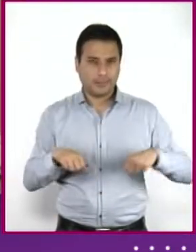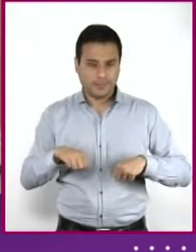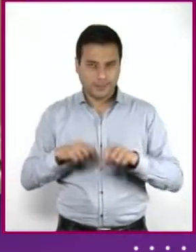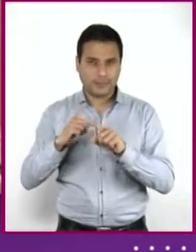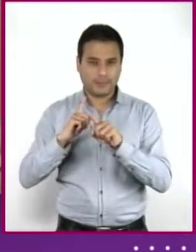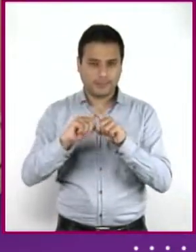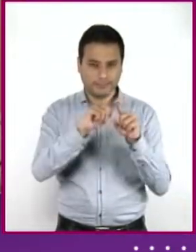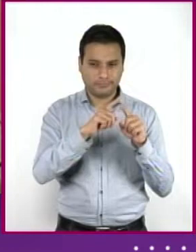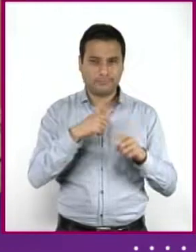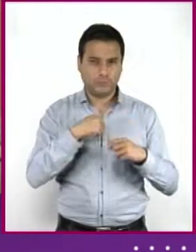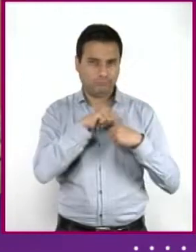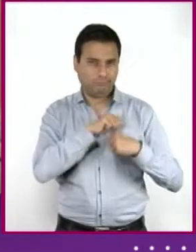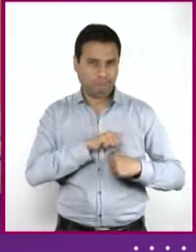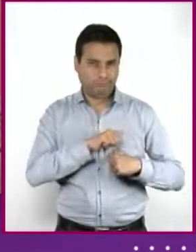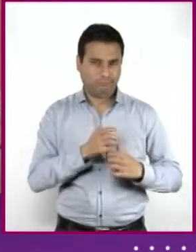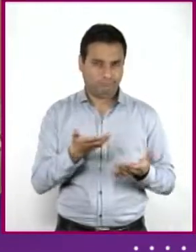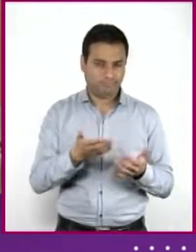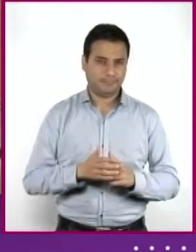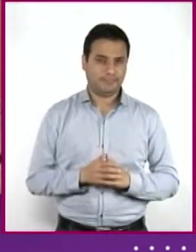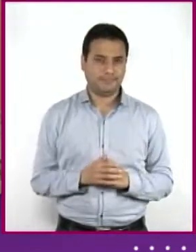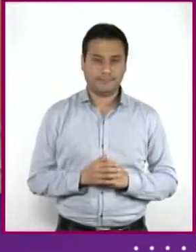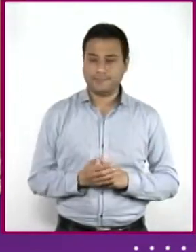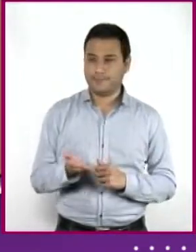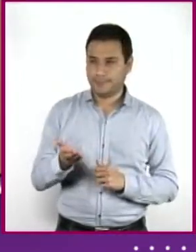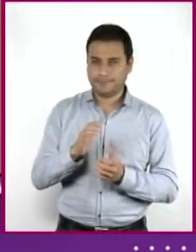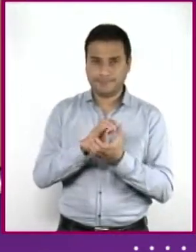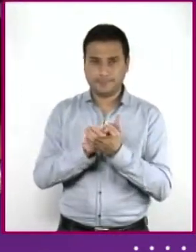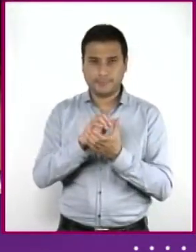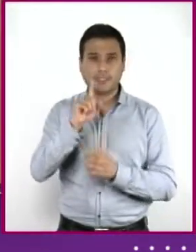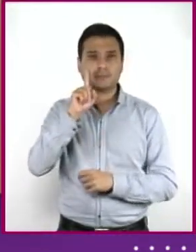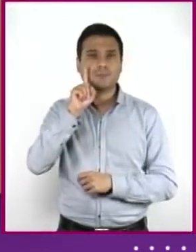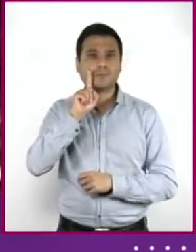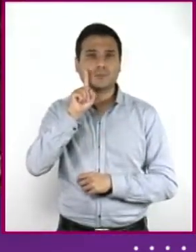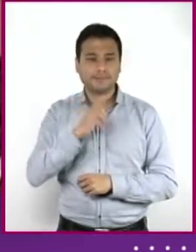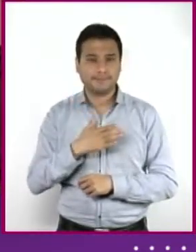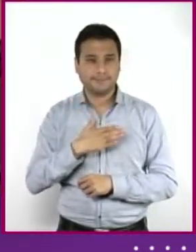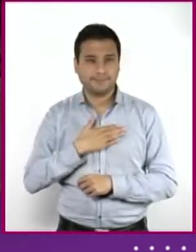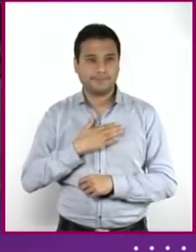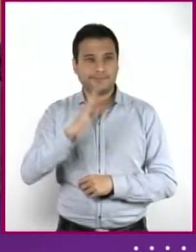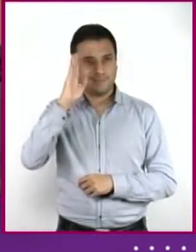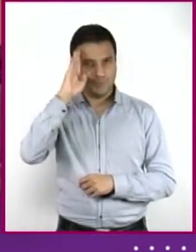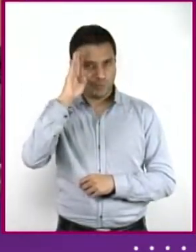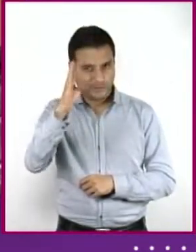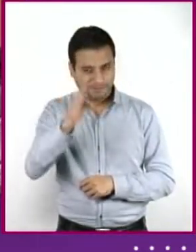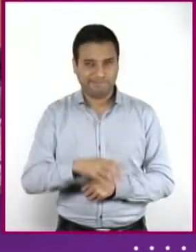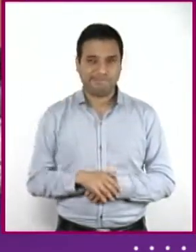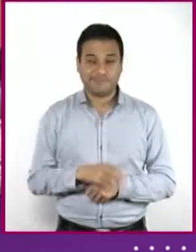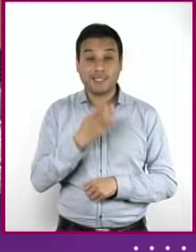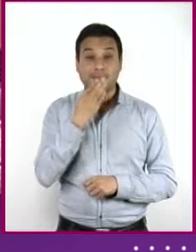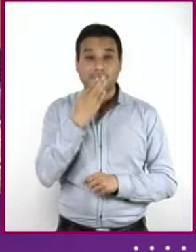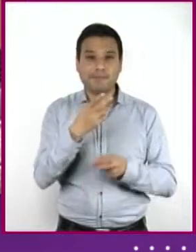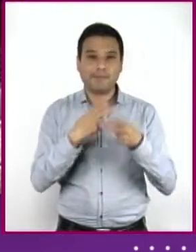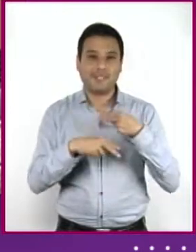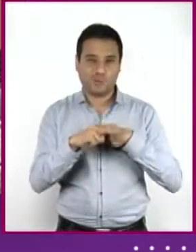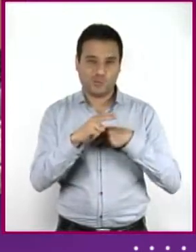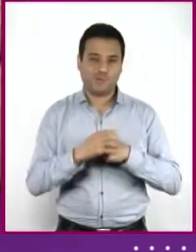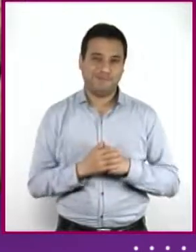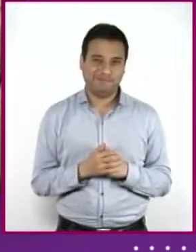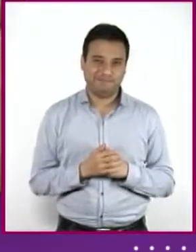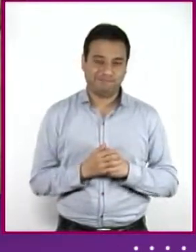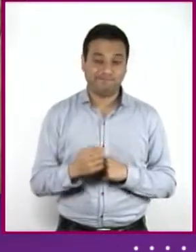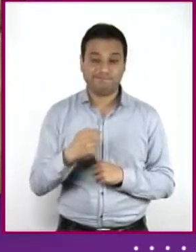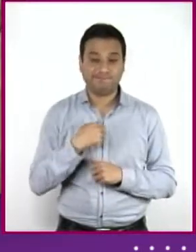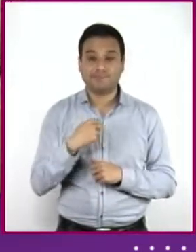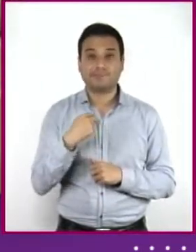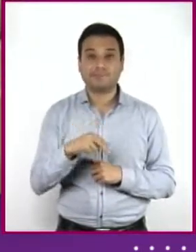activities. This is my wife. Hi, boys and girls. Welcome to La Covacha. My